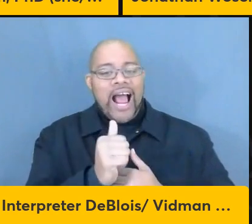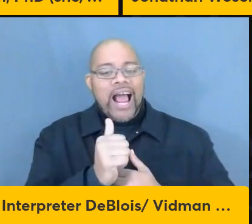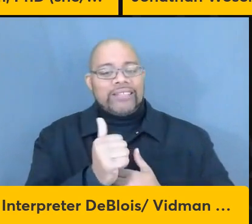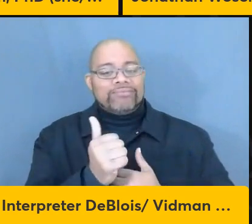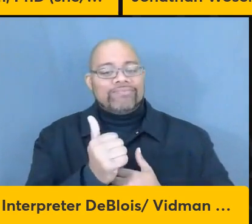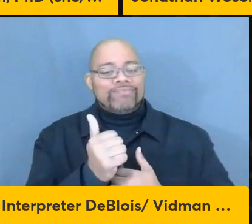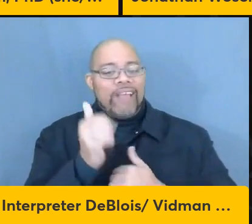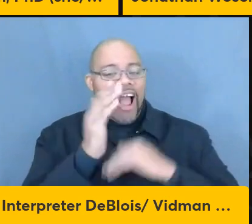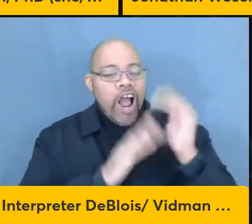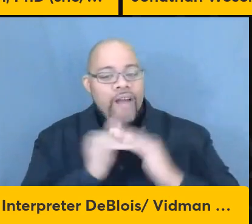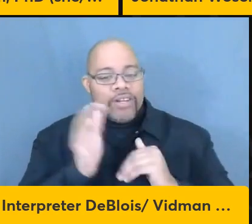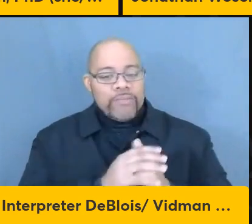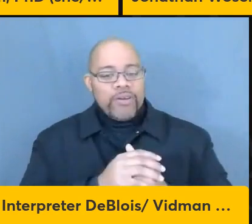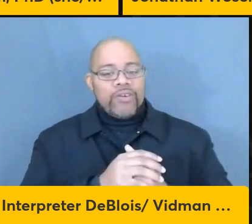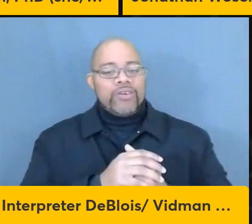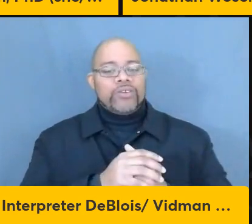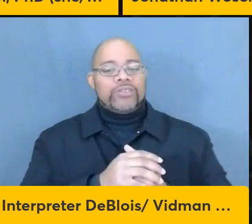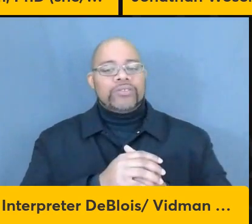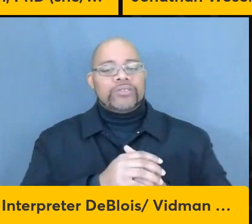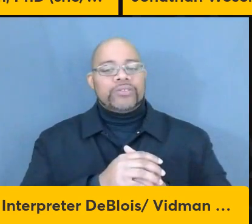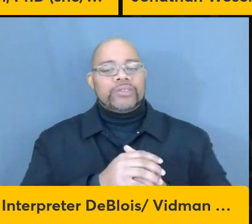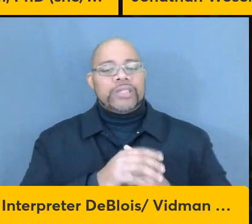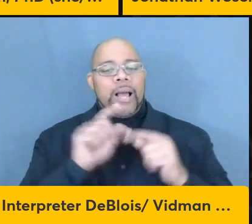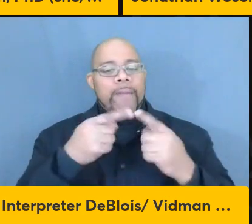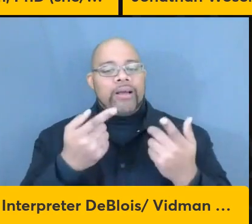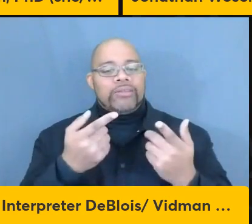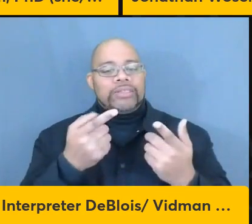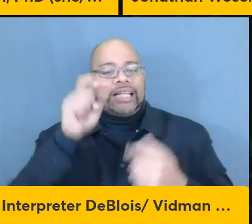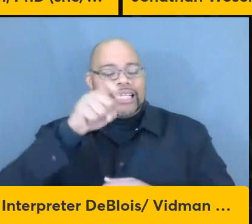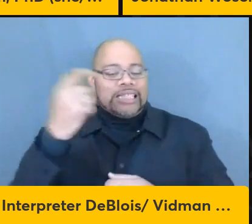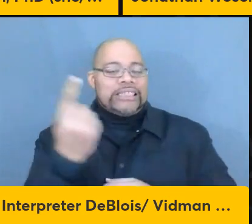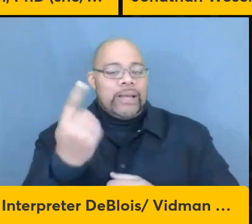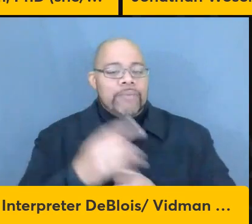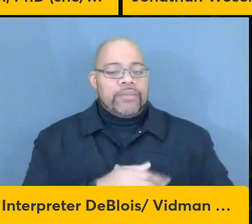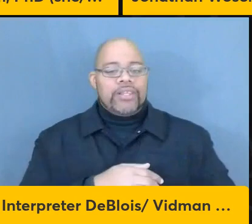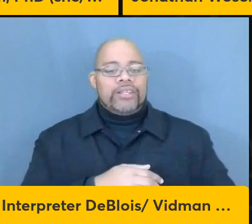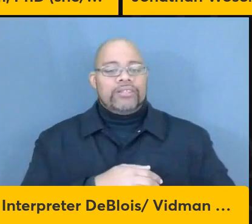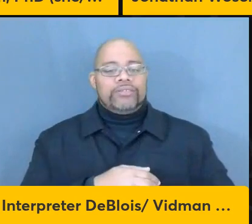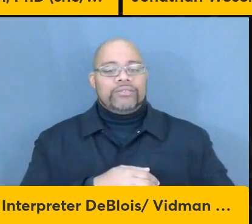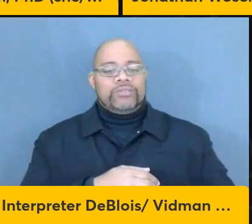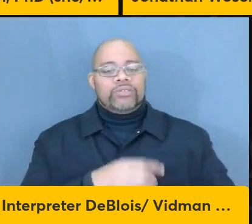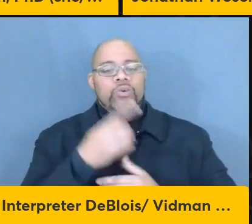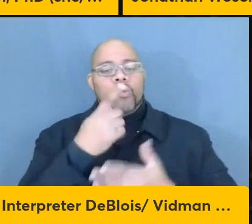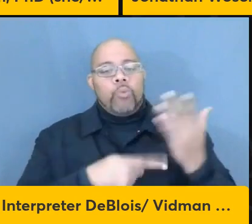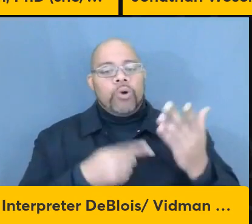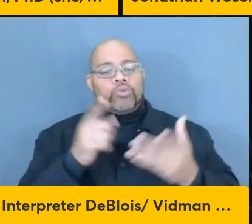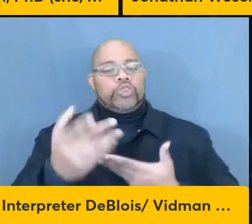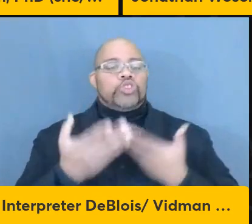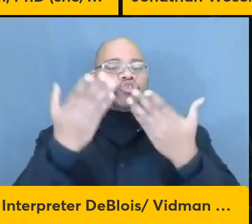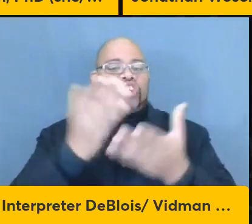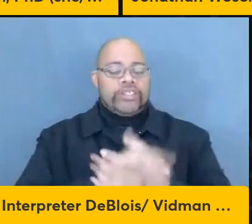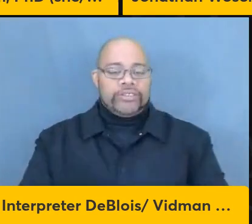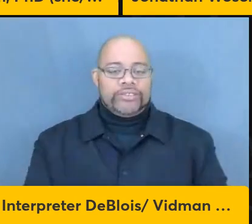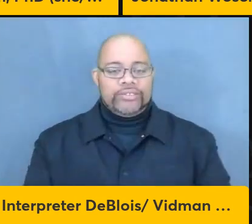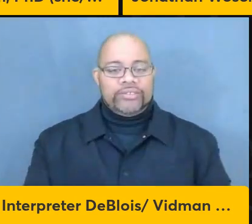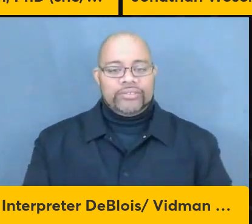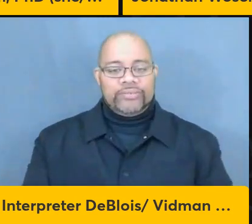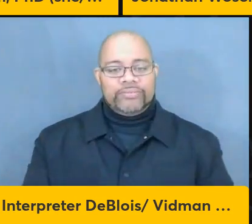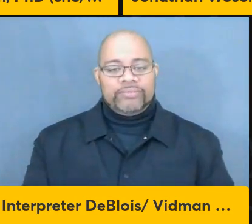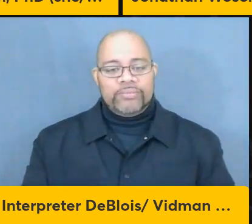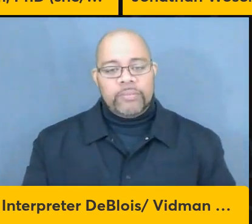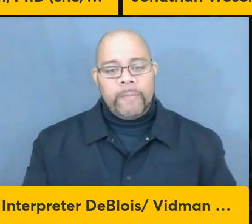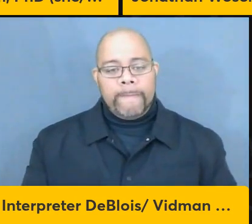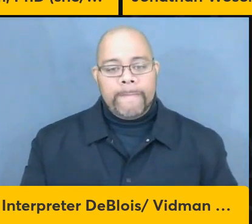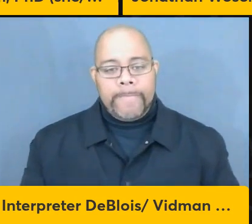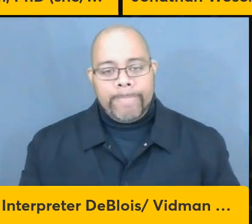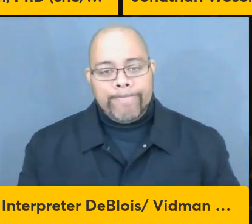as comfortable up front about, needing something from someone? What would you suggest to them?